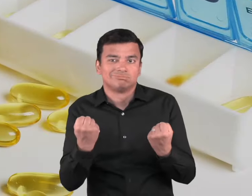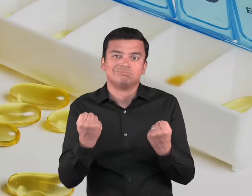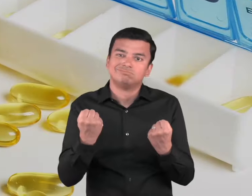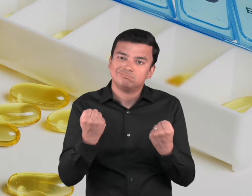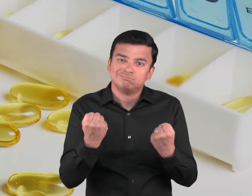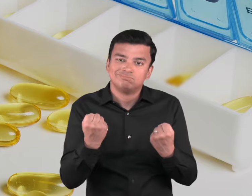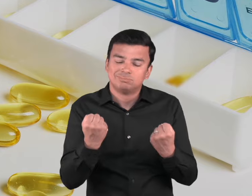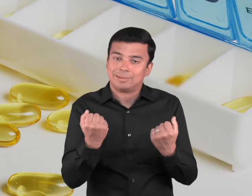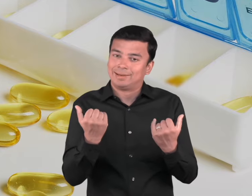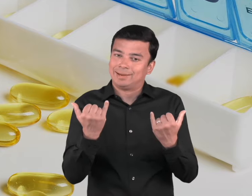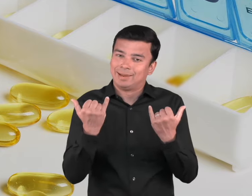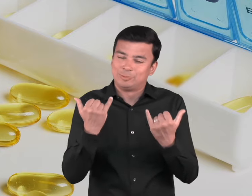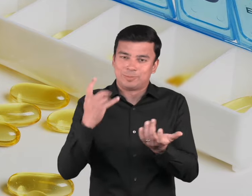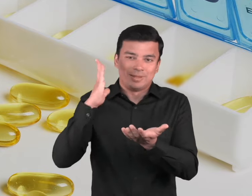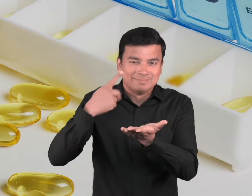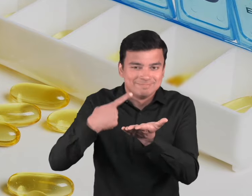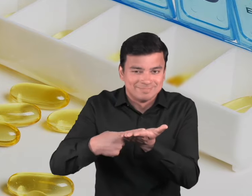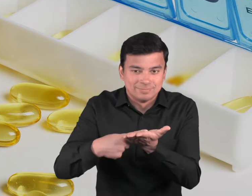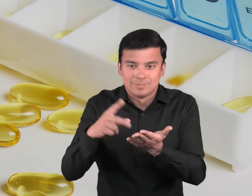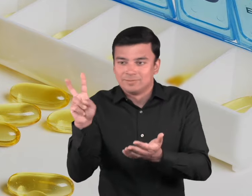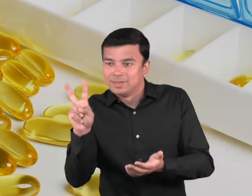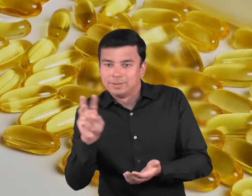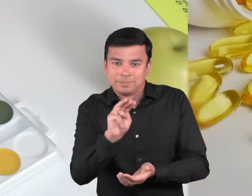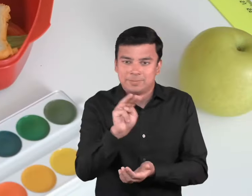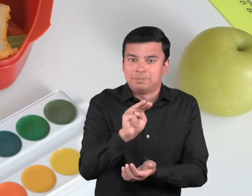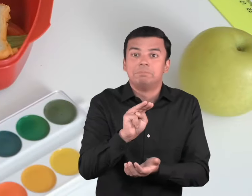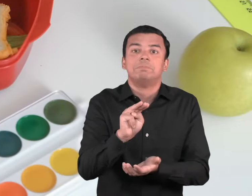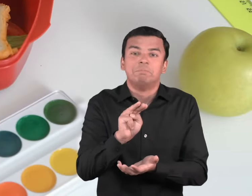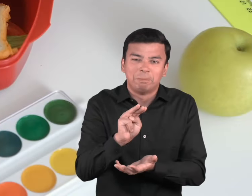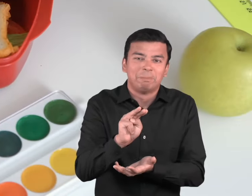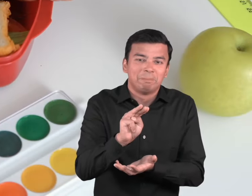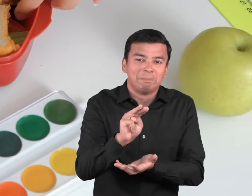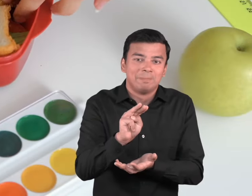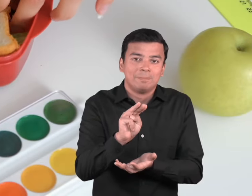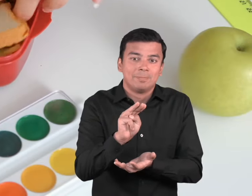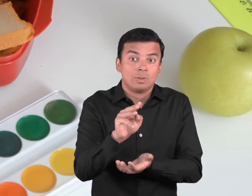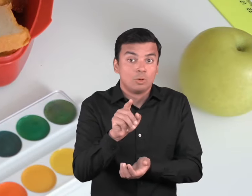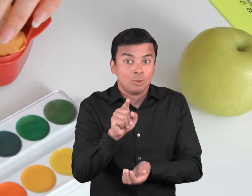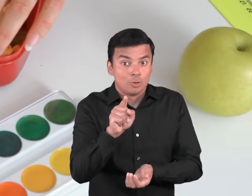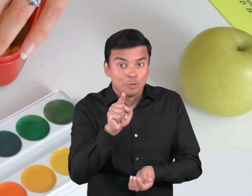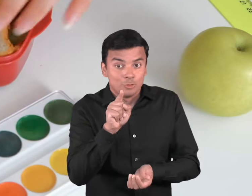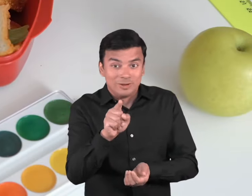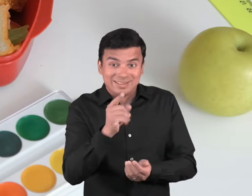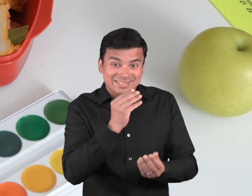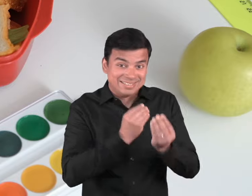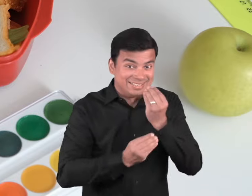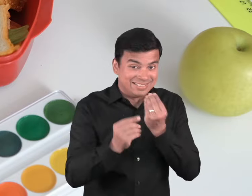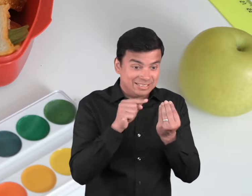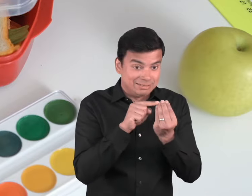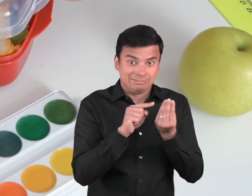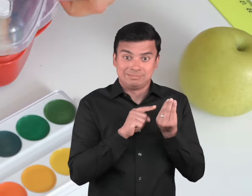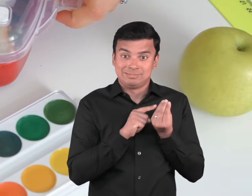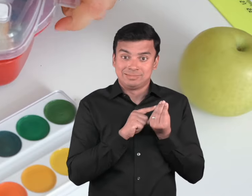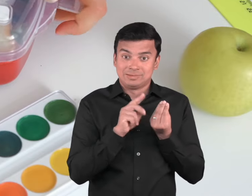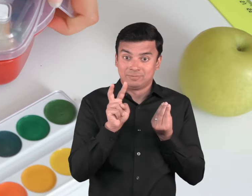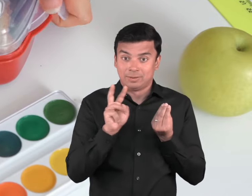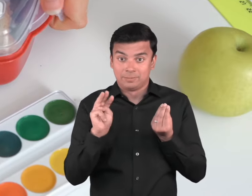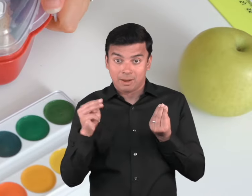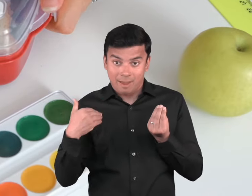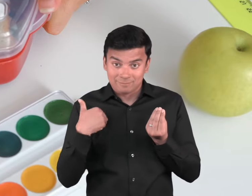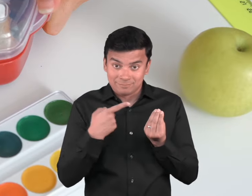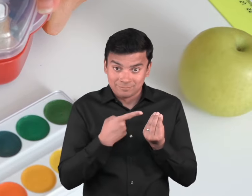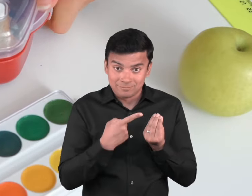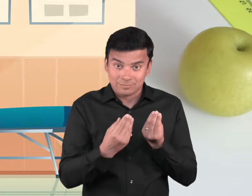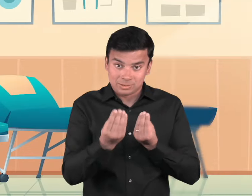today we're going to learn more about vitamins and minerals and how you can make sure that you are eating the foods that give your body what